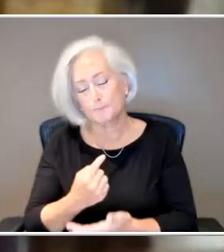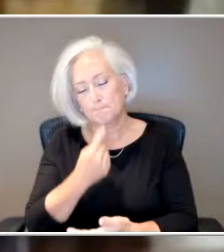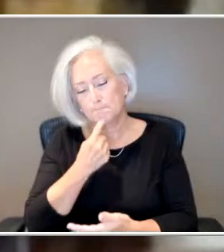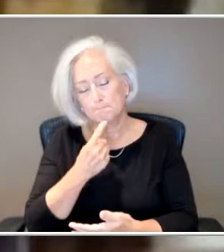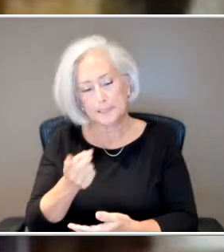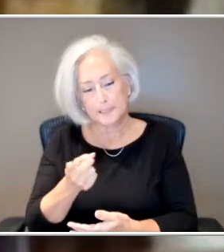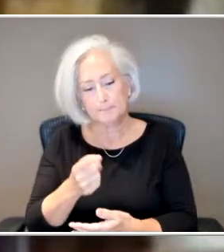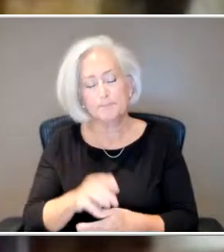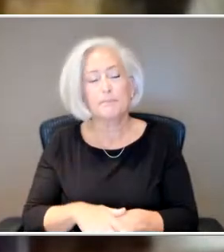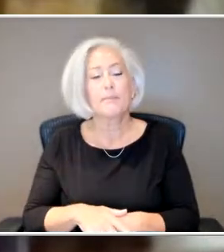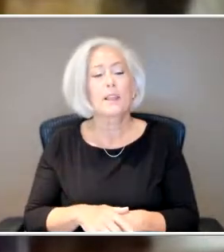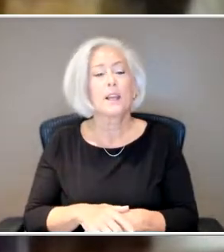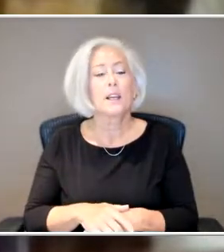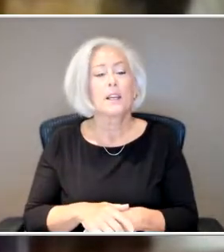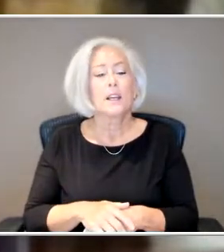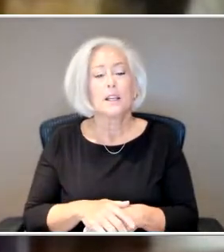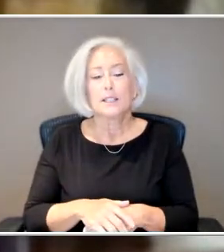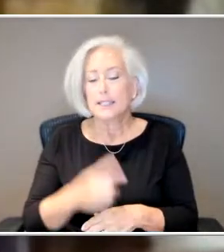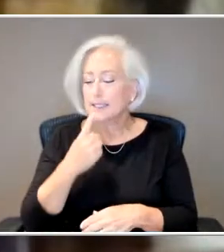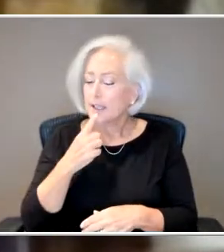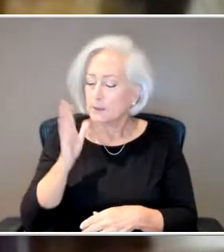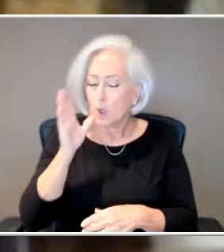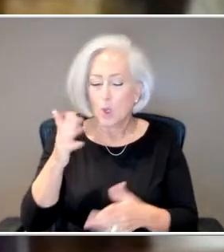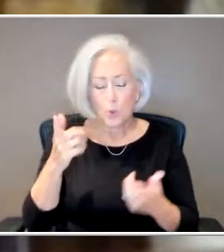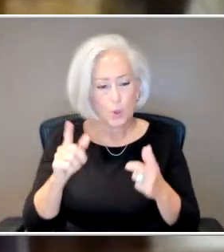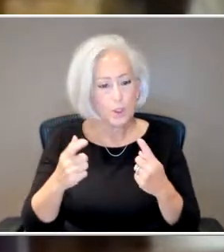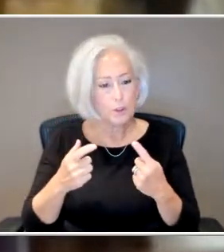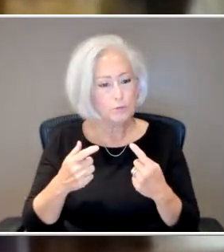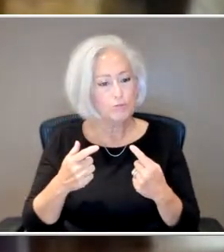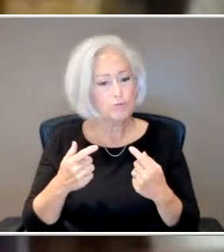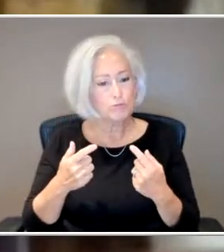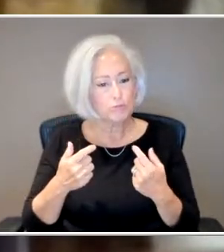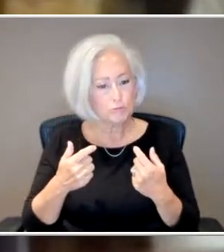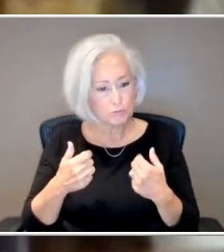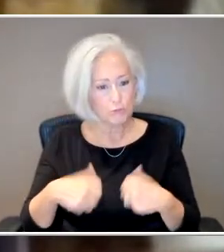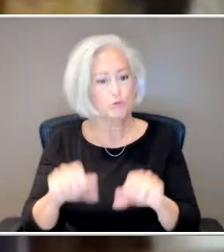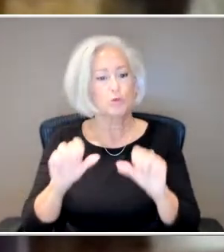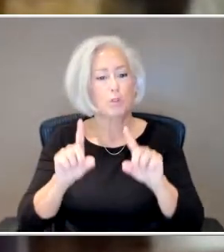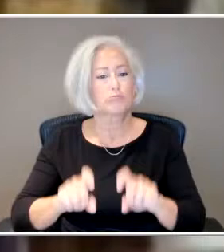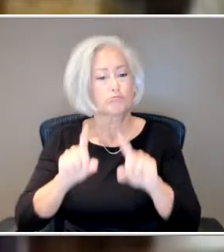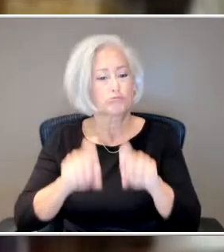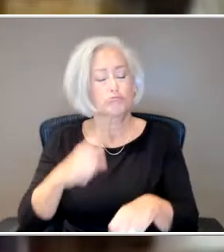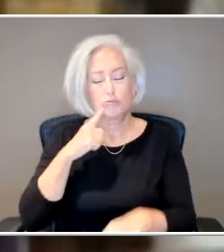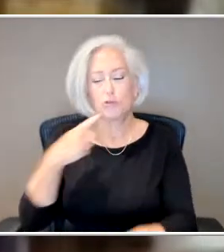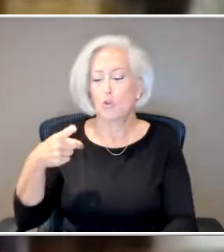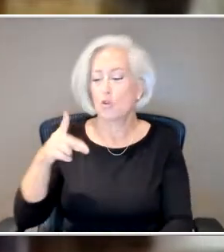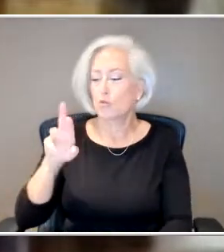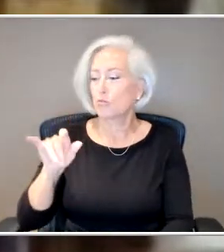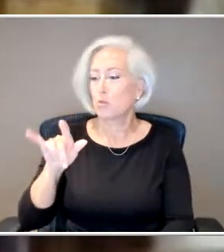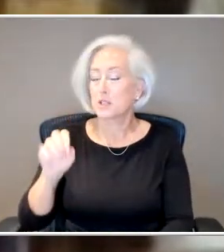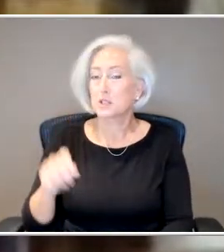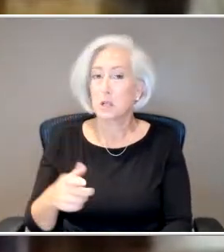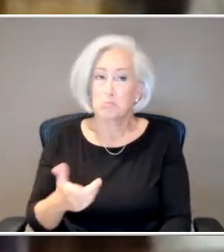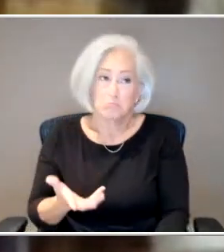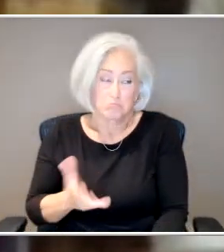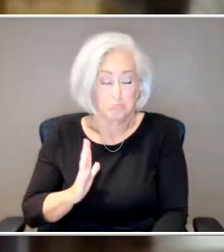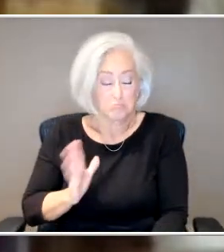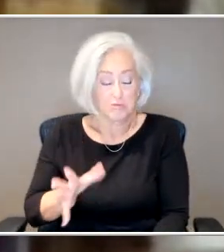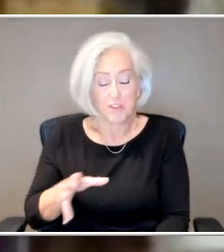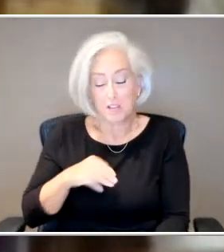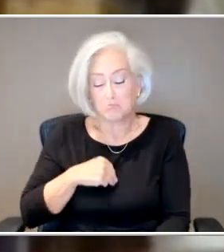Said, well, we're going to start testing for prostate. Okay. And it was fine. He